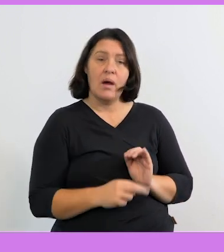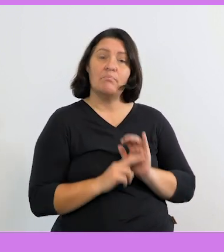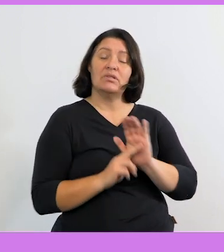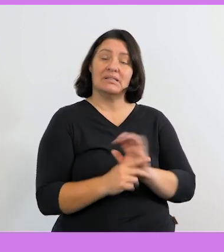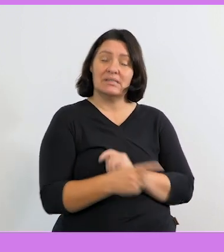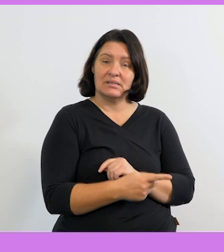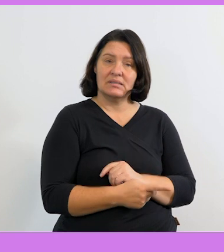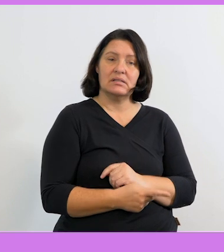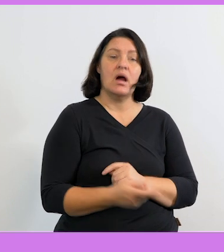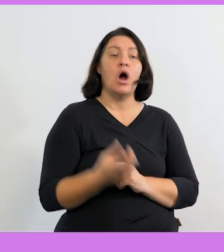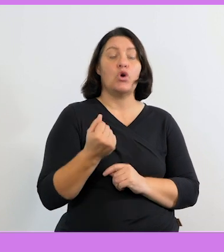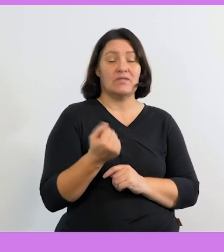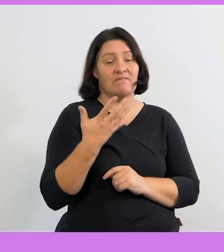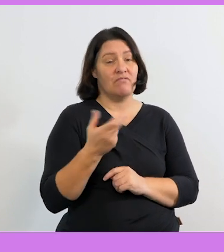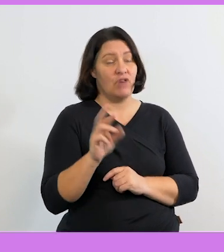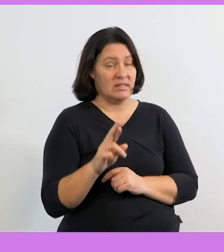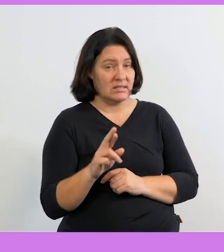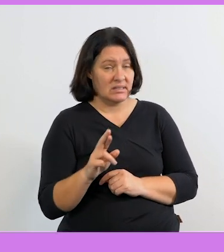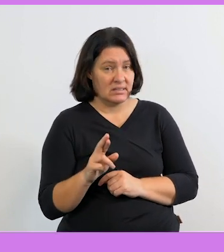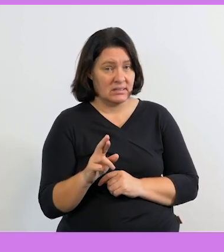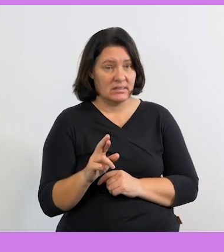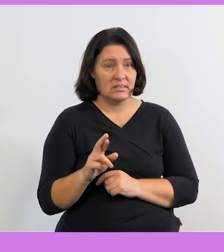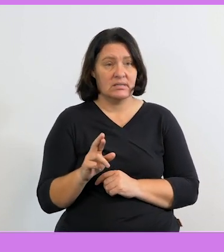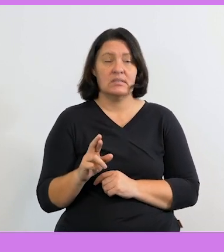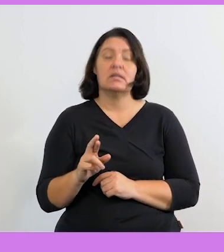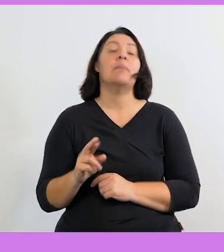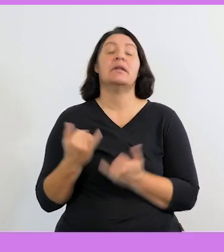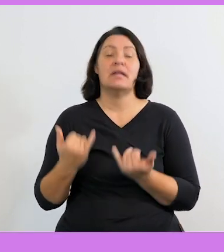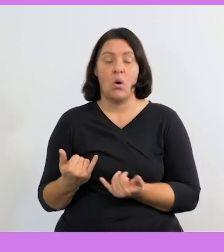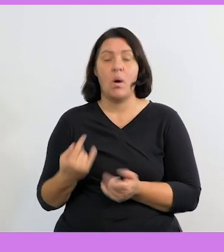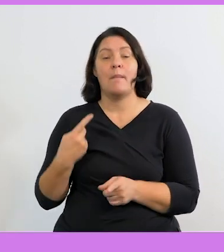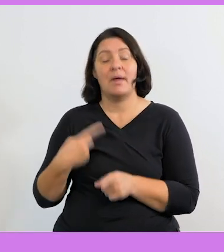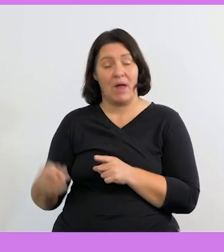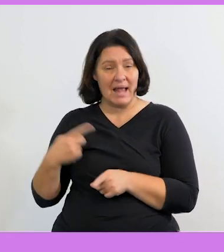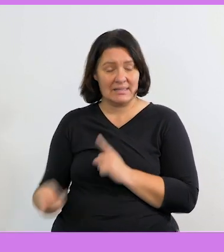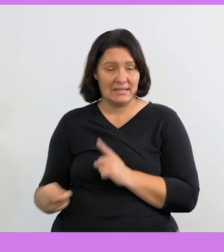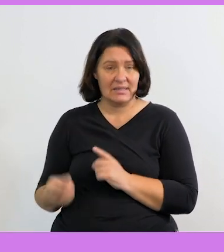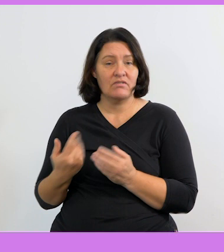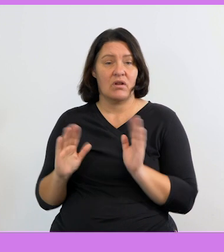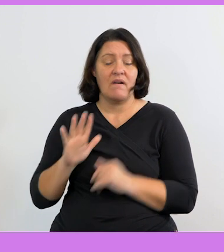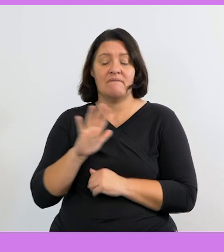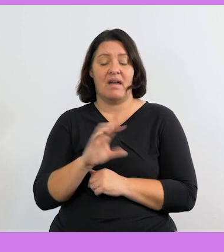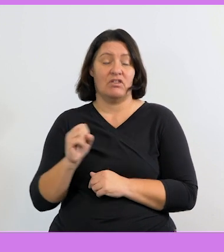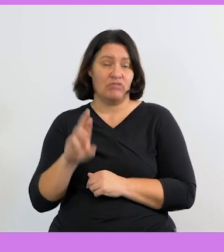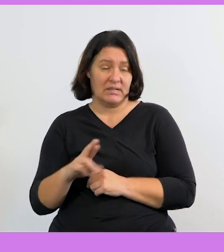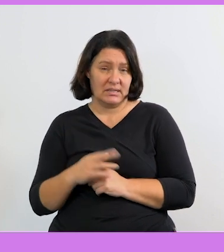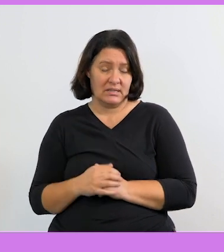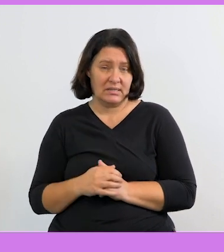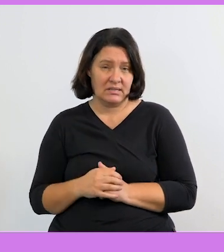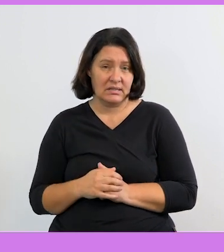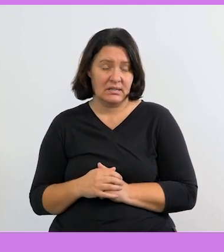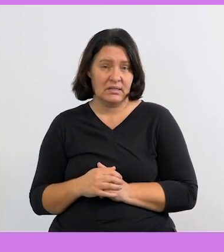is presented, it cost him 5 Rand to make this bunny chow. Then he must pay rent for the stall of 500